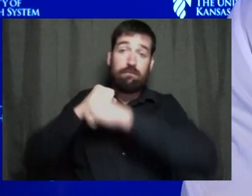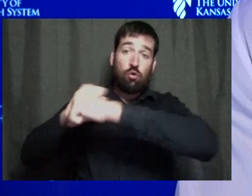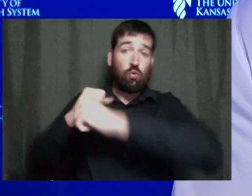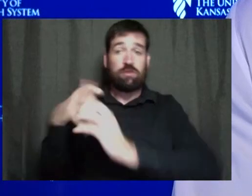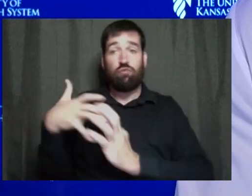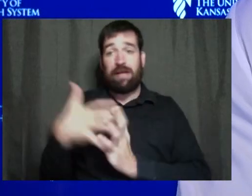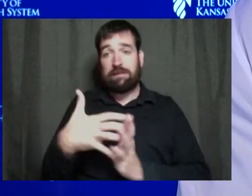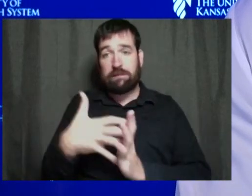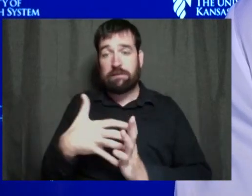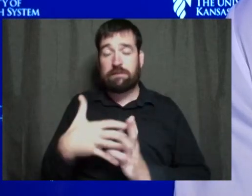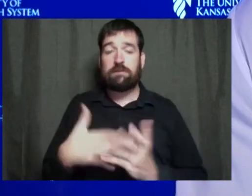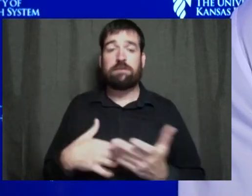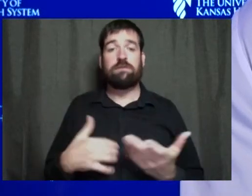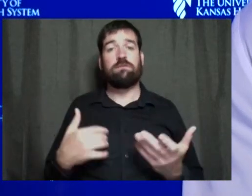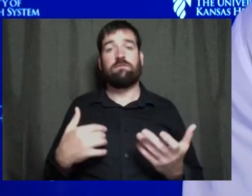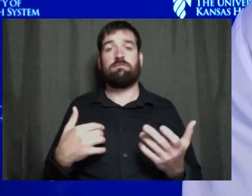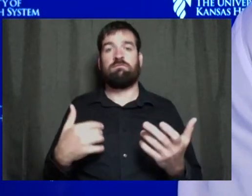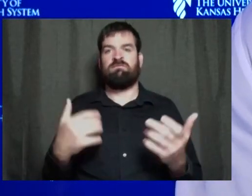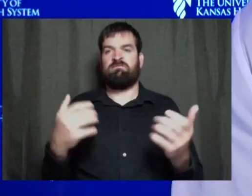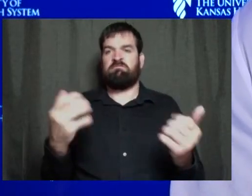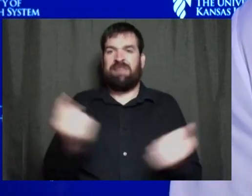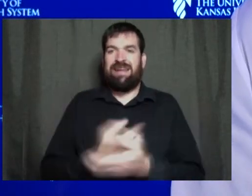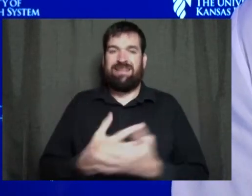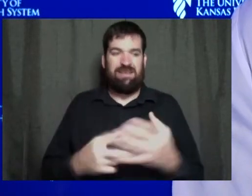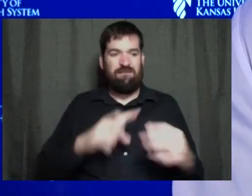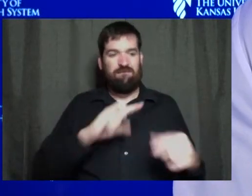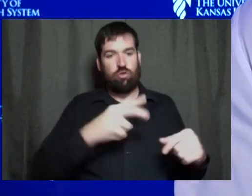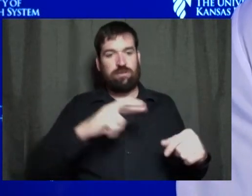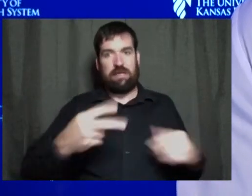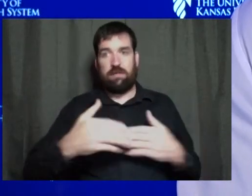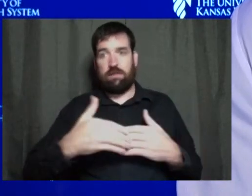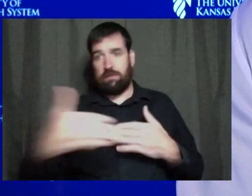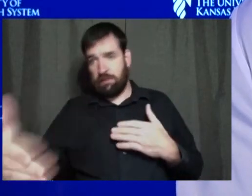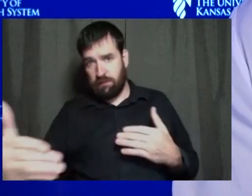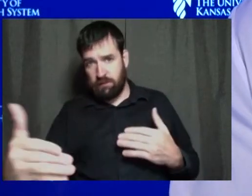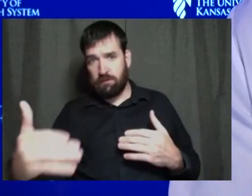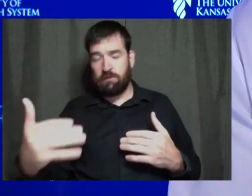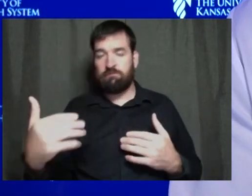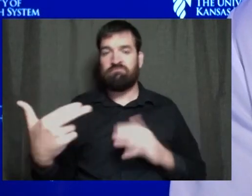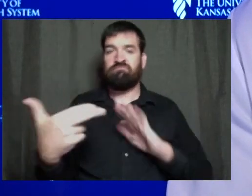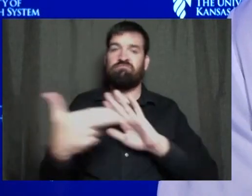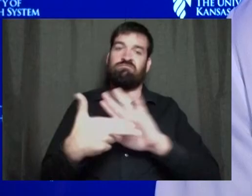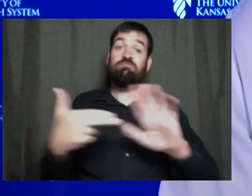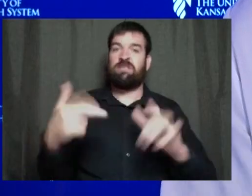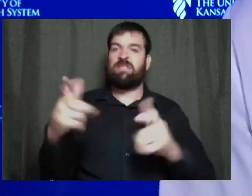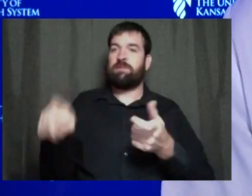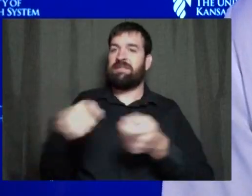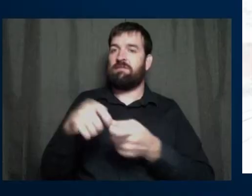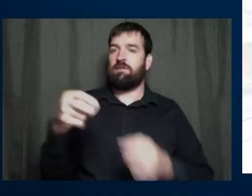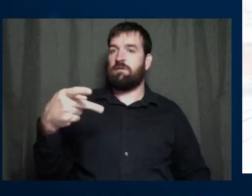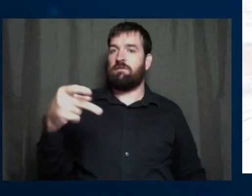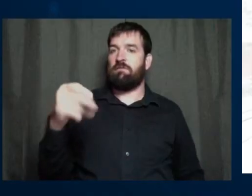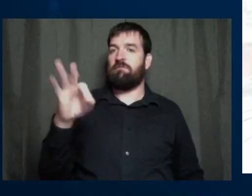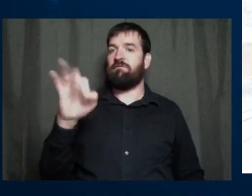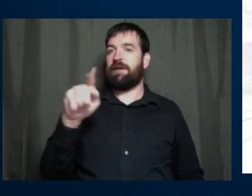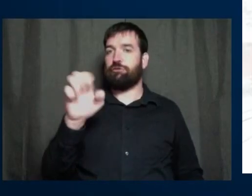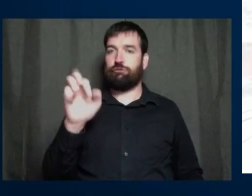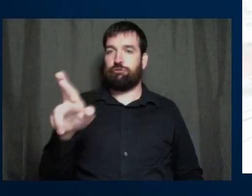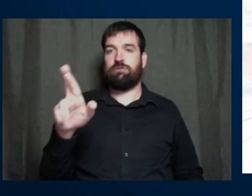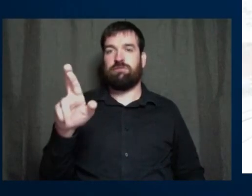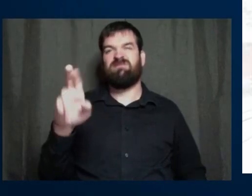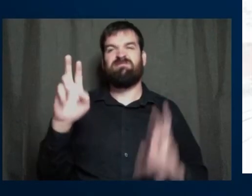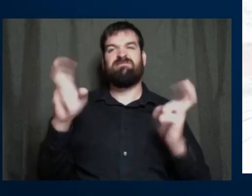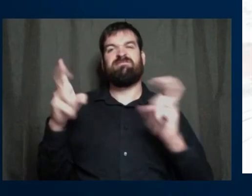are calling anything after that 2-dose mRNA series, particularly for Pfizer, a booster. The booster. Okay. And is there any